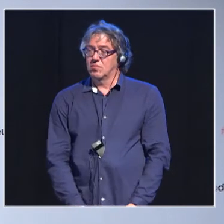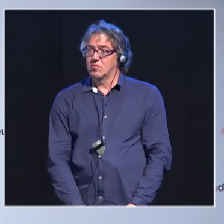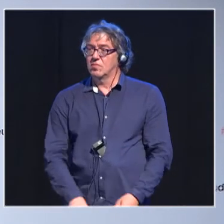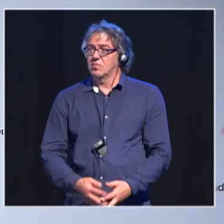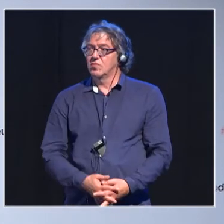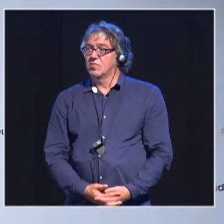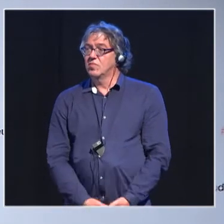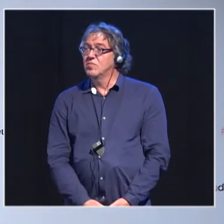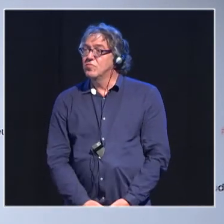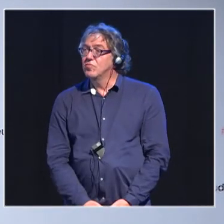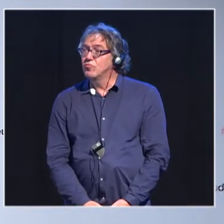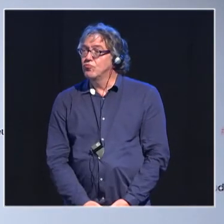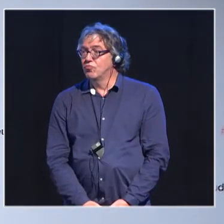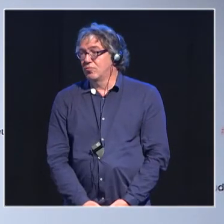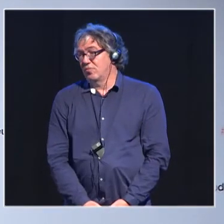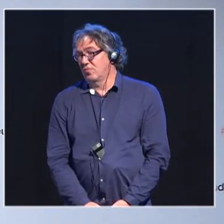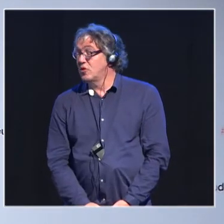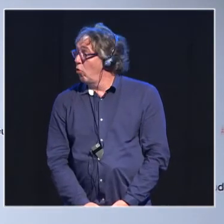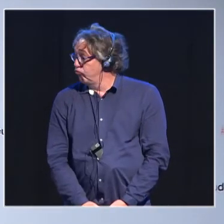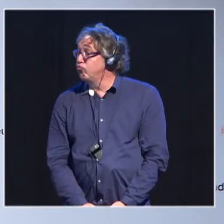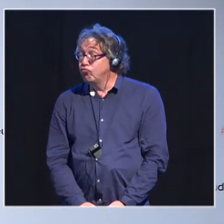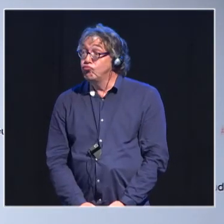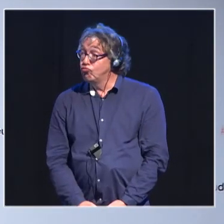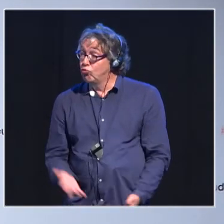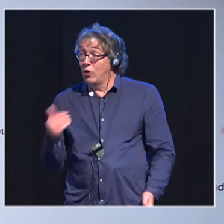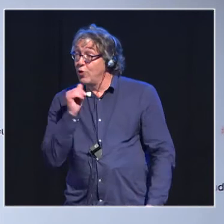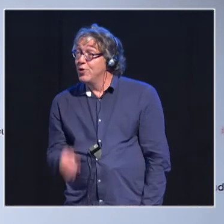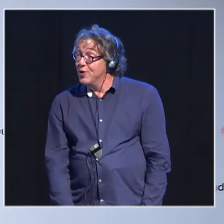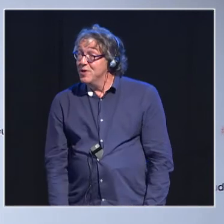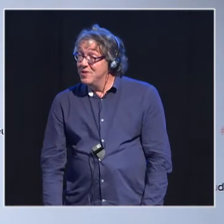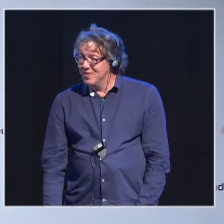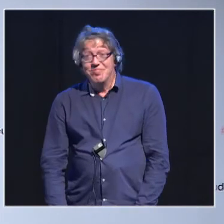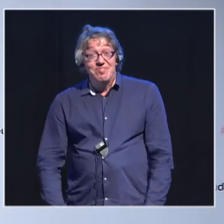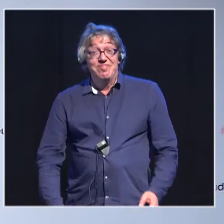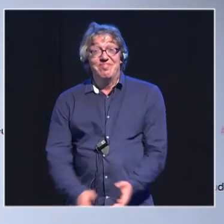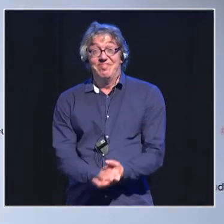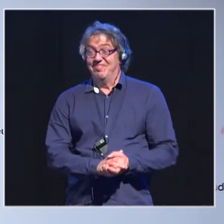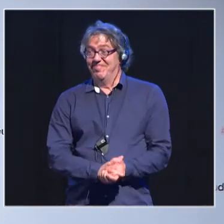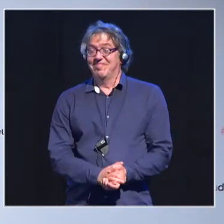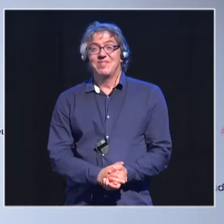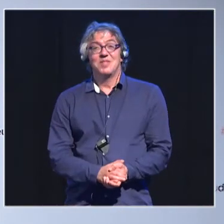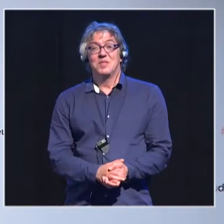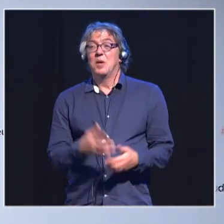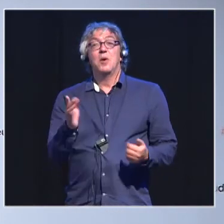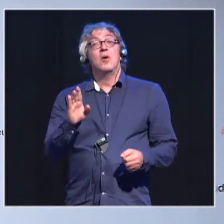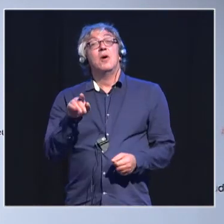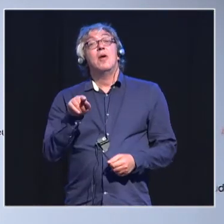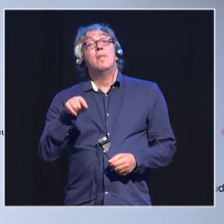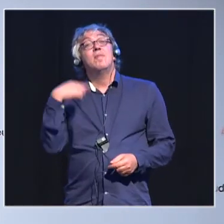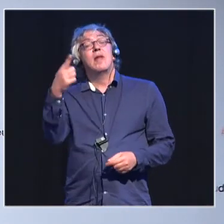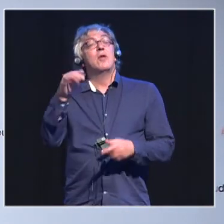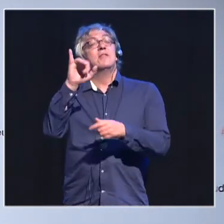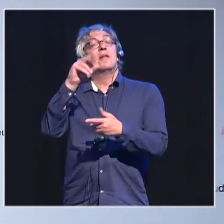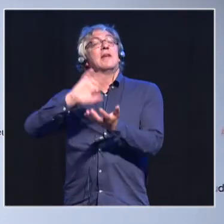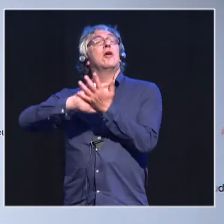Yes, Africa is home of the next big revolution in ICT. It's a